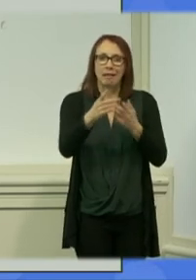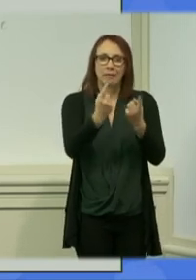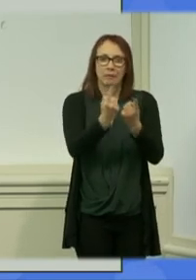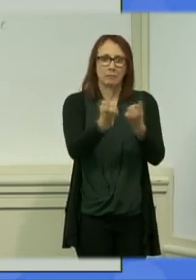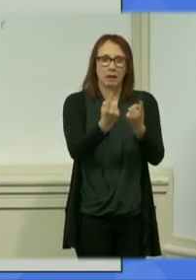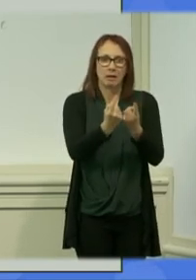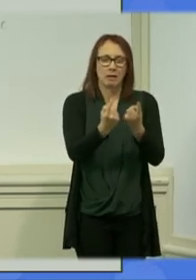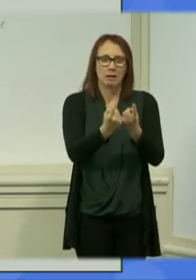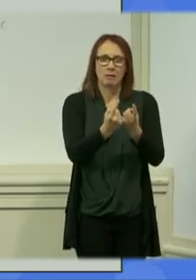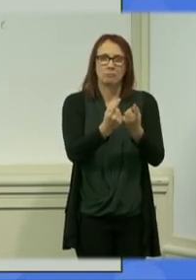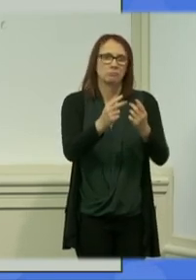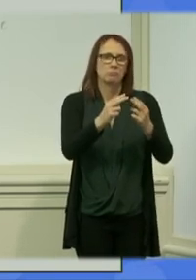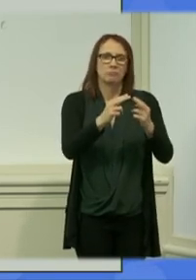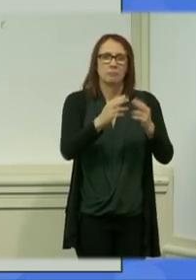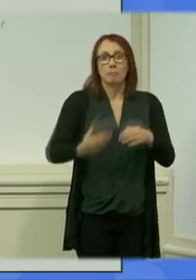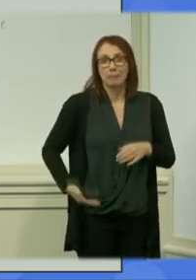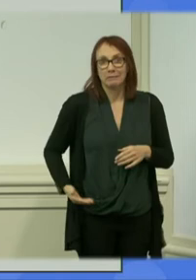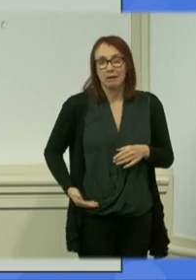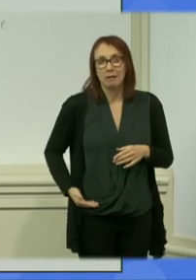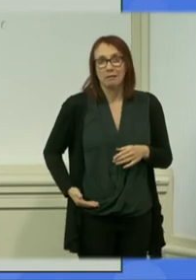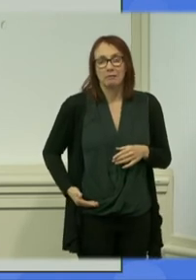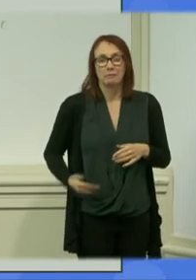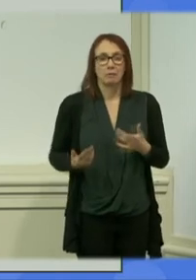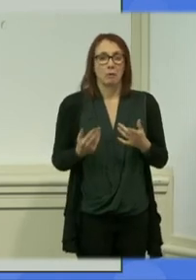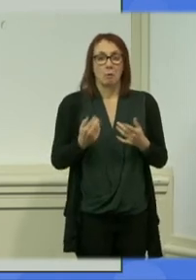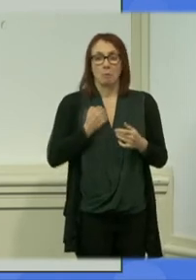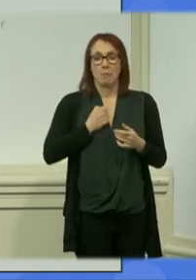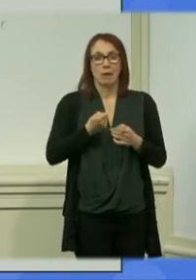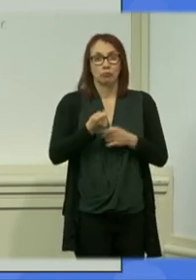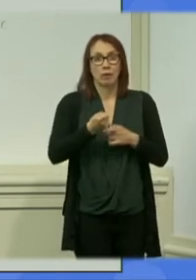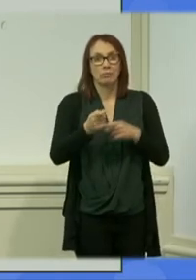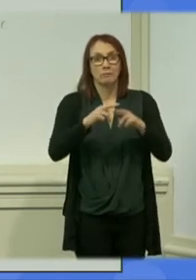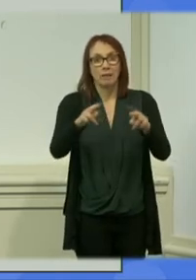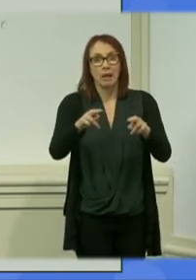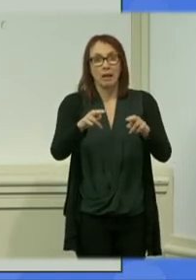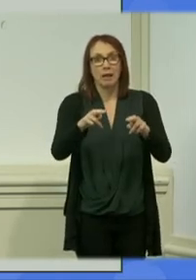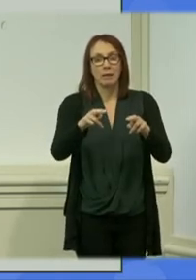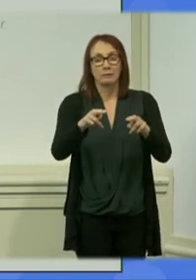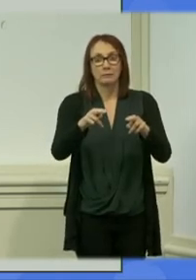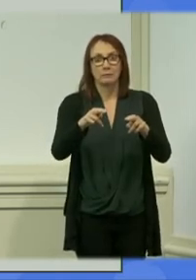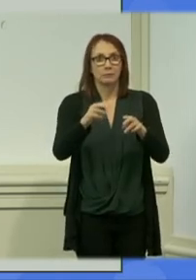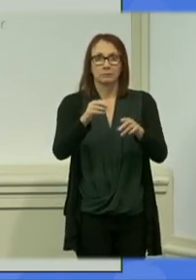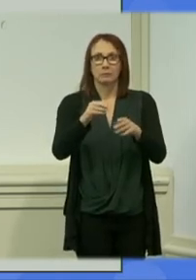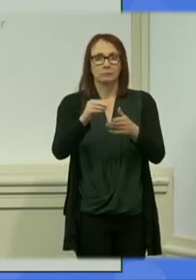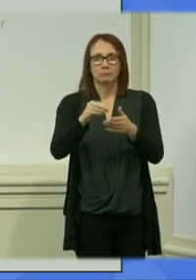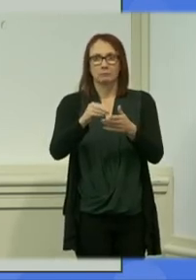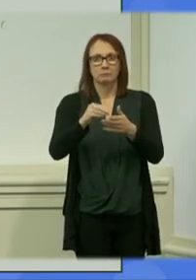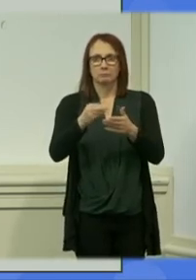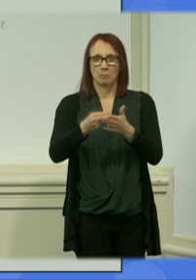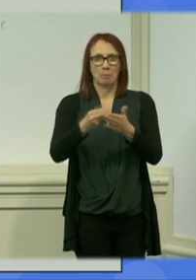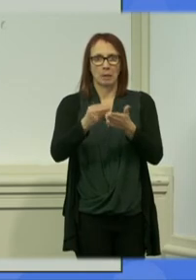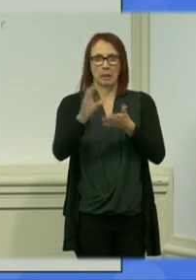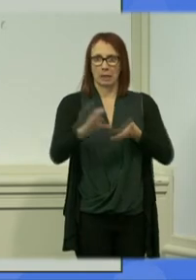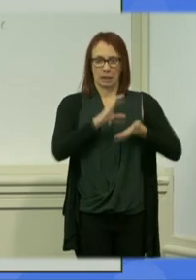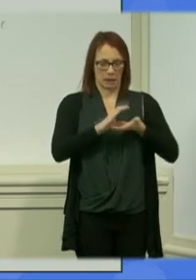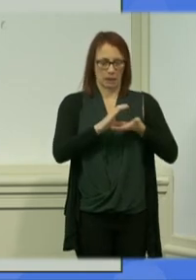nature. If I sold my business, if I sold a rental property and it made a gain, CGT. Now, as you can